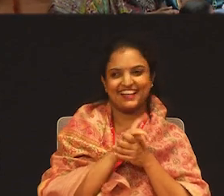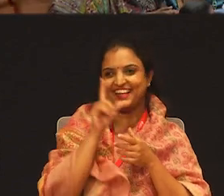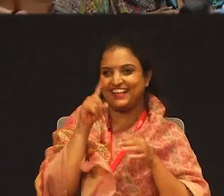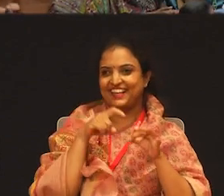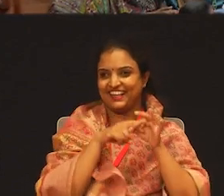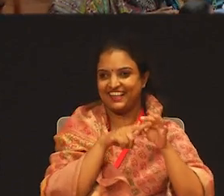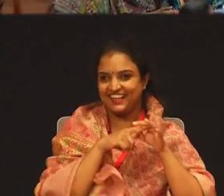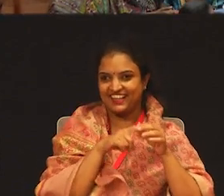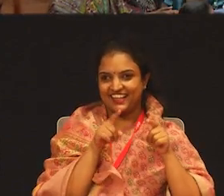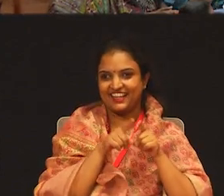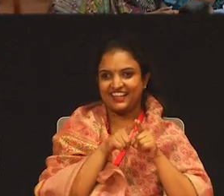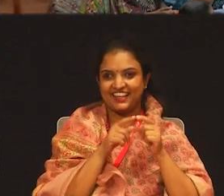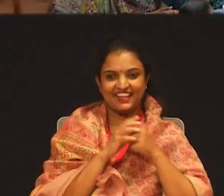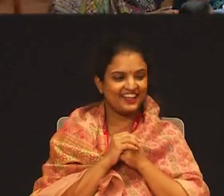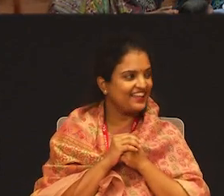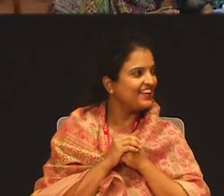Okay.